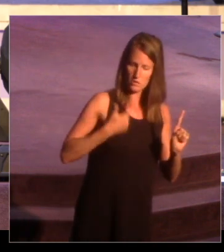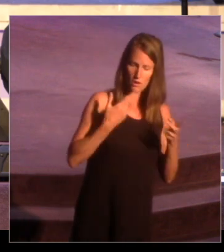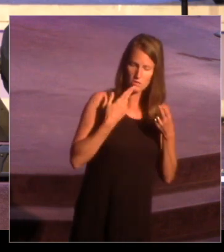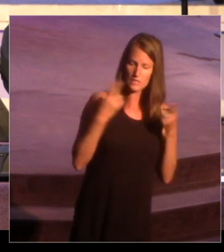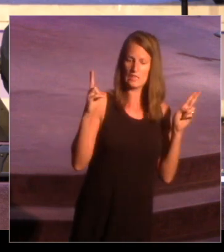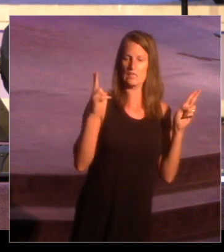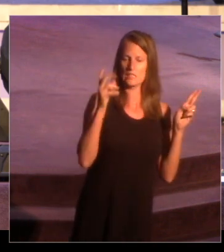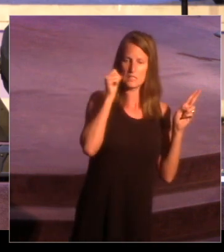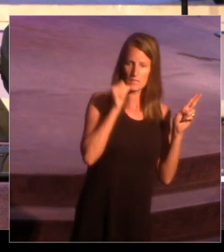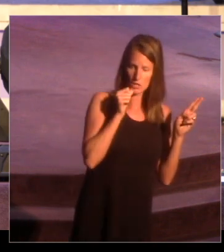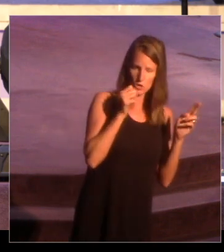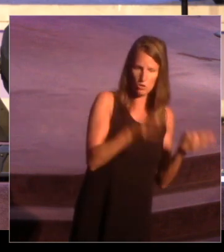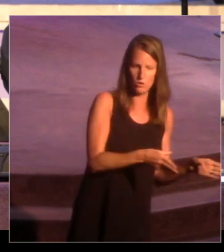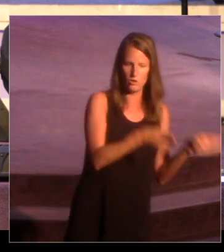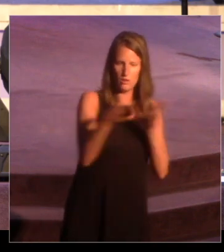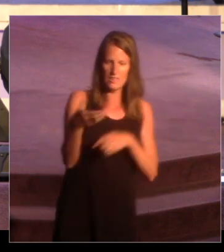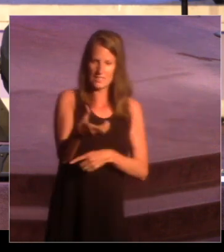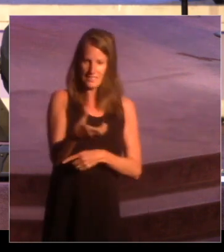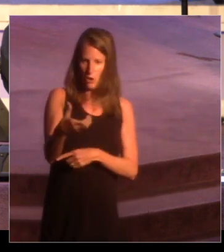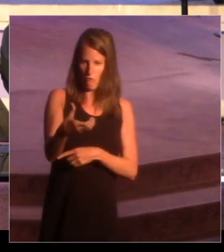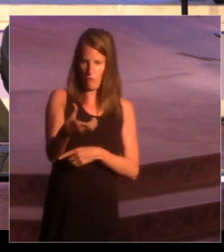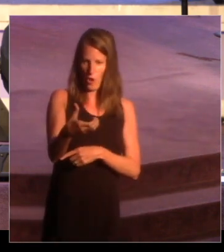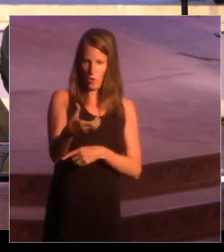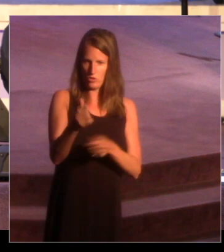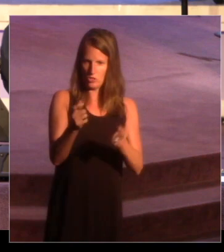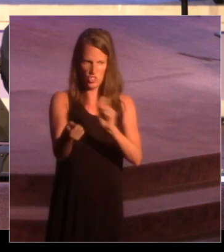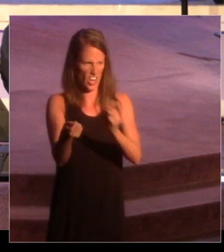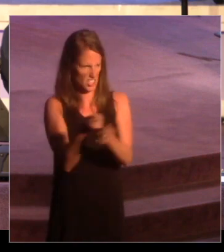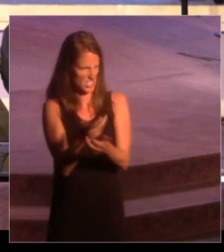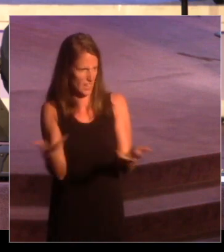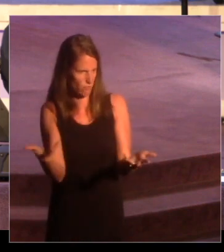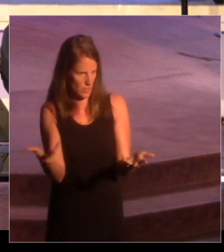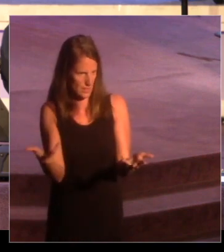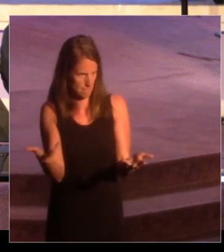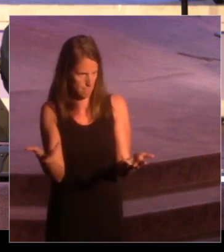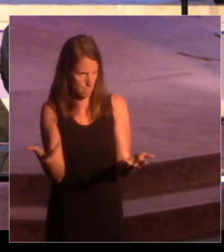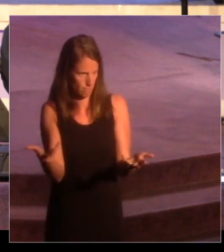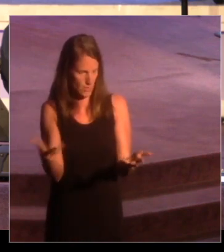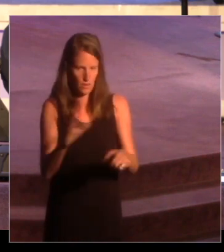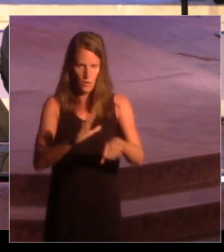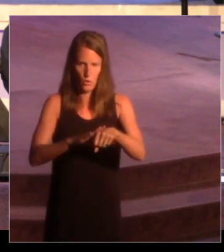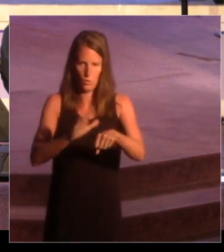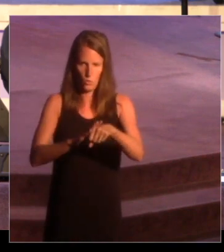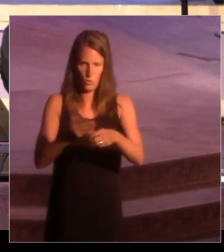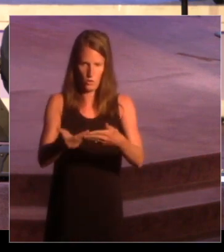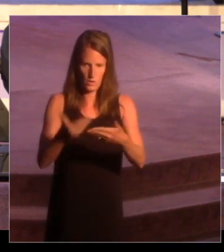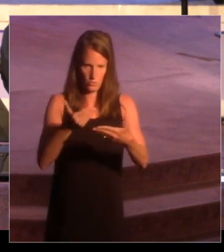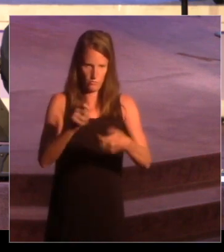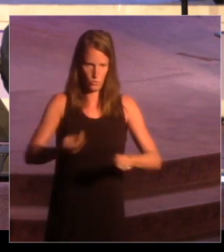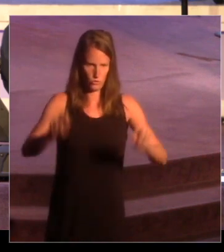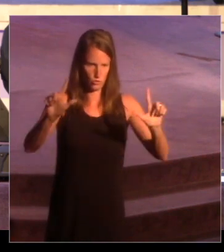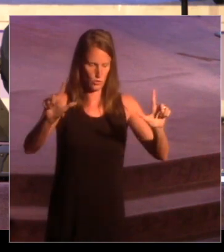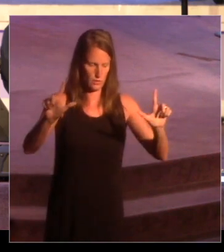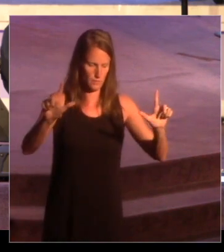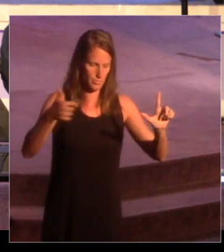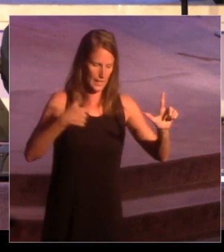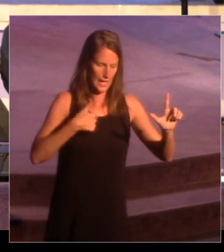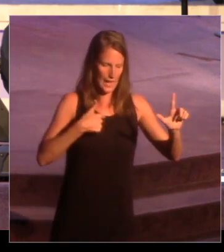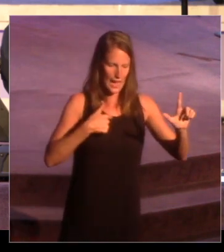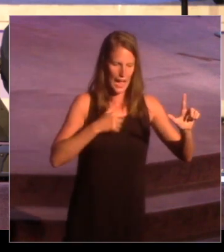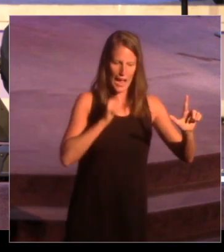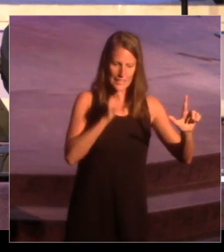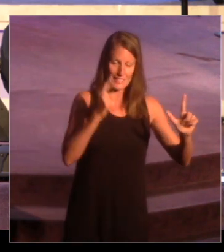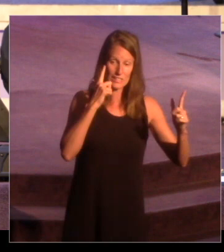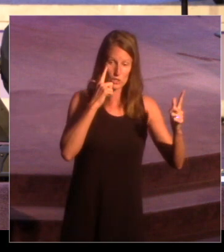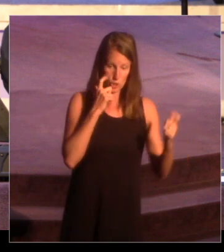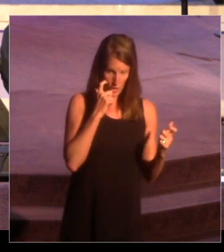girl who then gets a cell phone, and then it changes the trajectory. Oh, warning before you show it. I didn't cry last